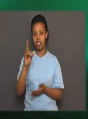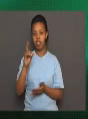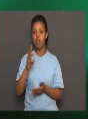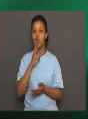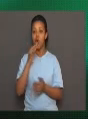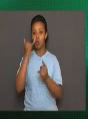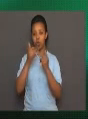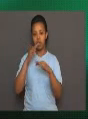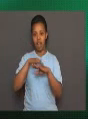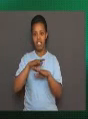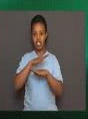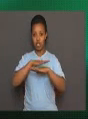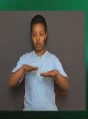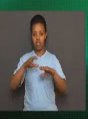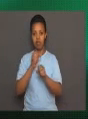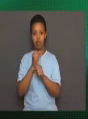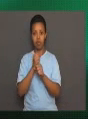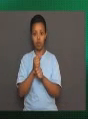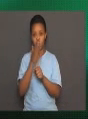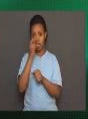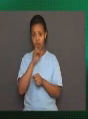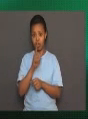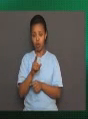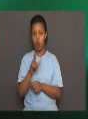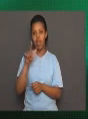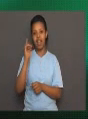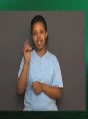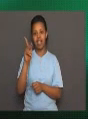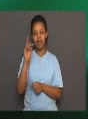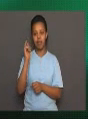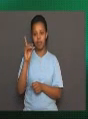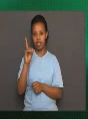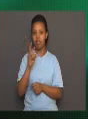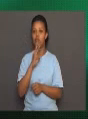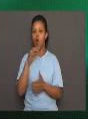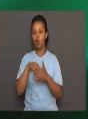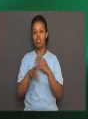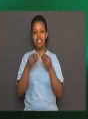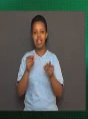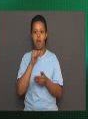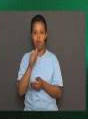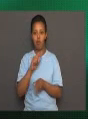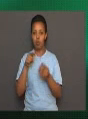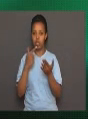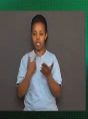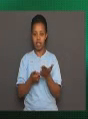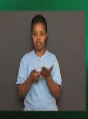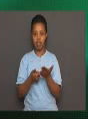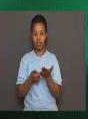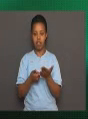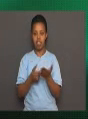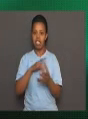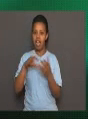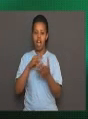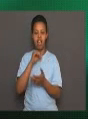the water because lipids are insoluble in water and therefore cannot